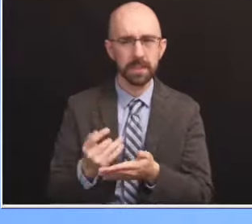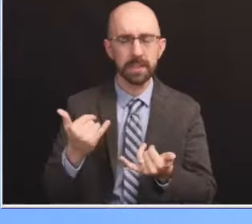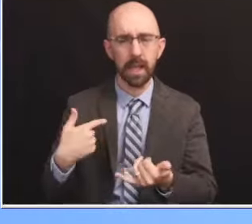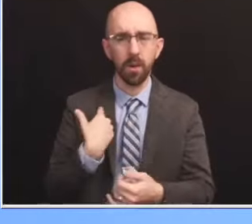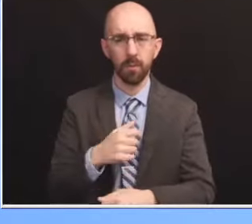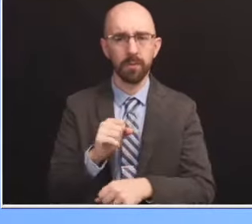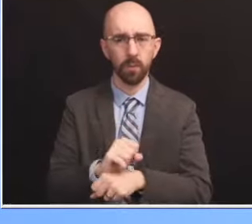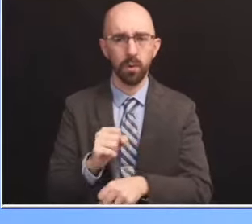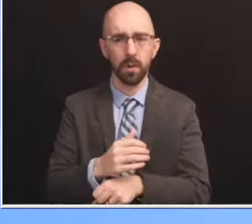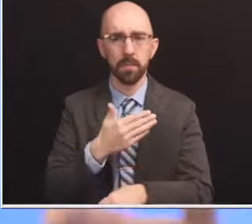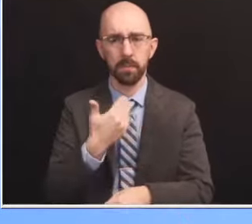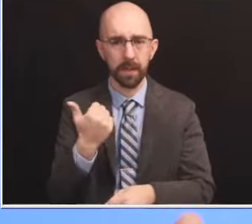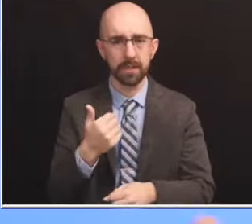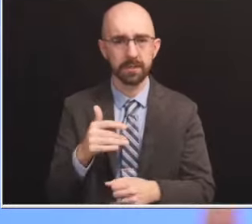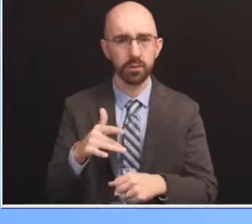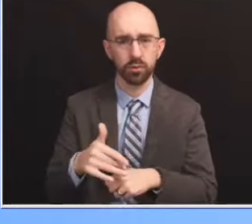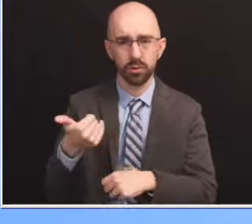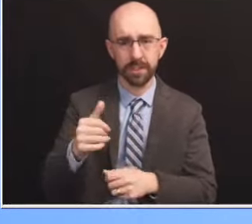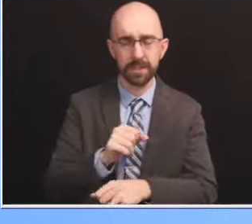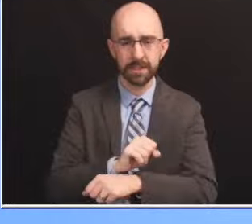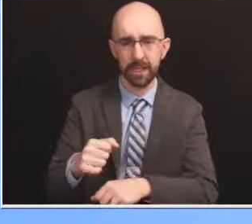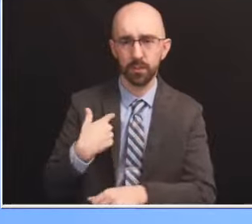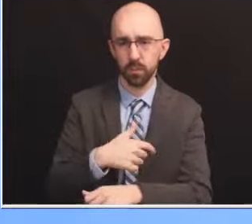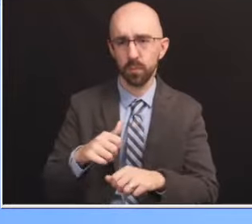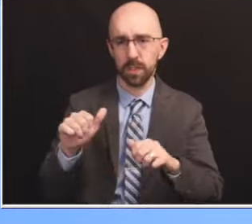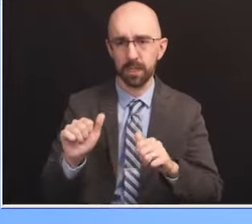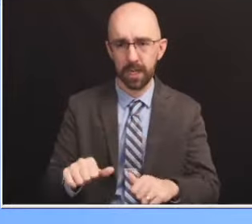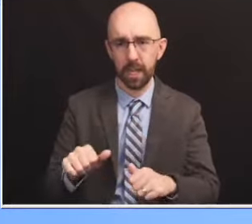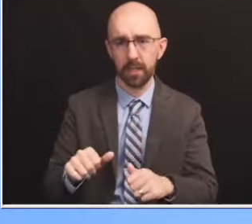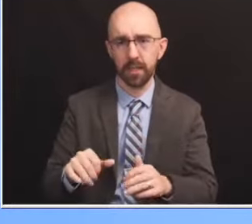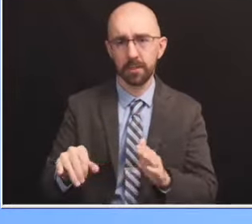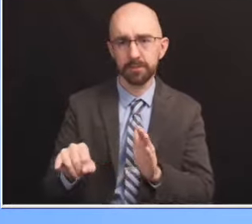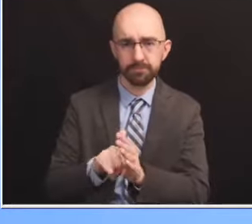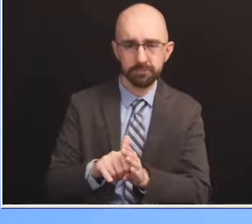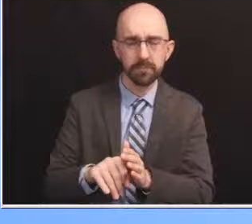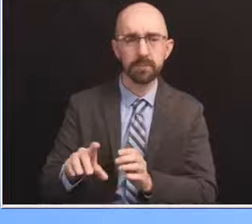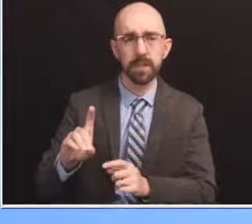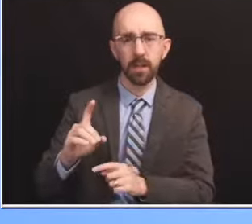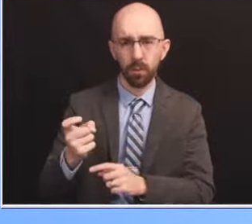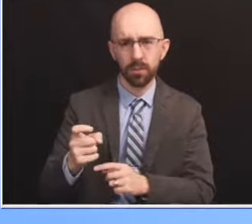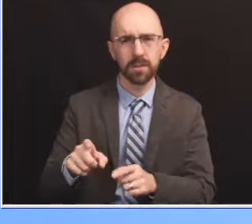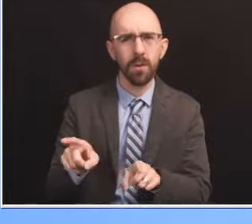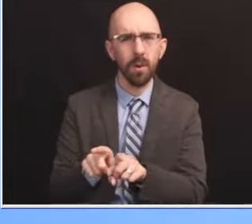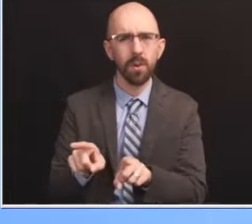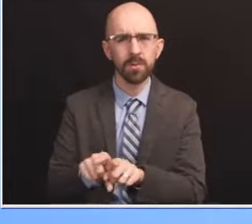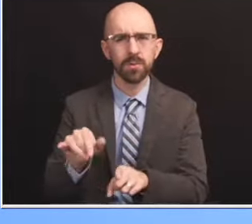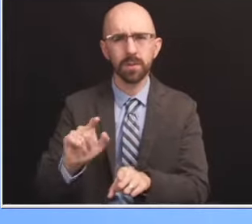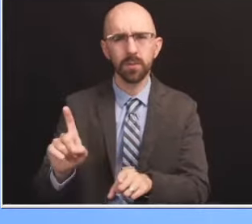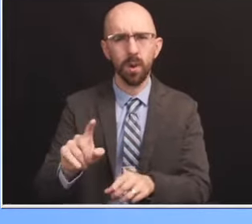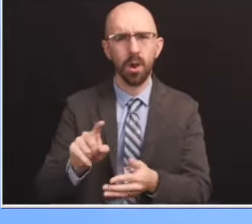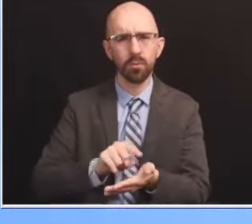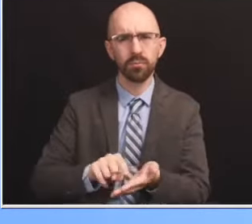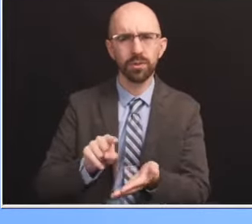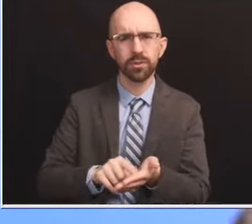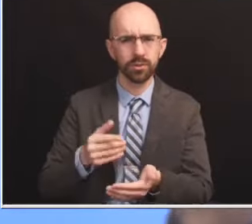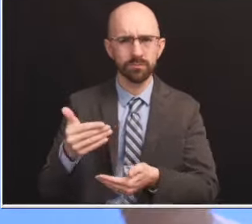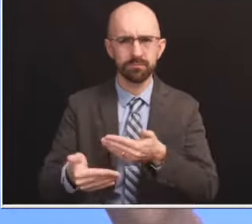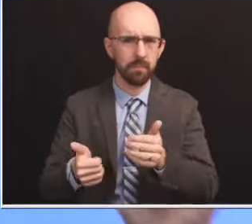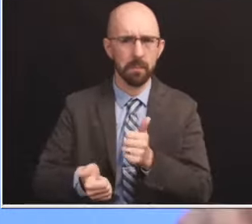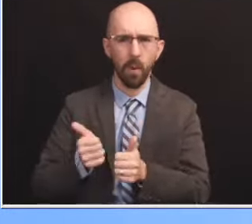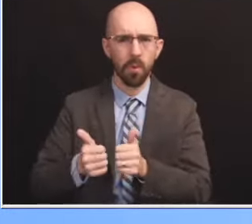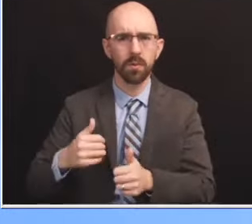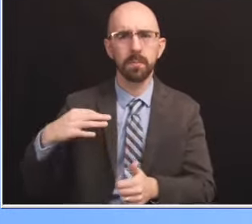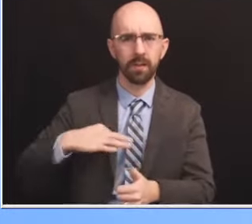earliest stages that we can detect and diagnose. But that's also where our research is going to be most beneficial. So we really need